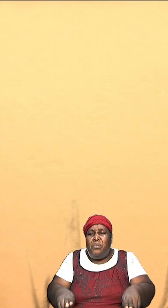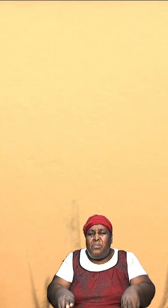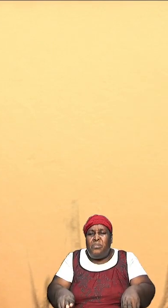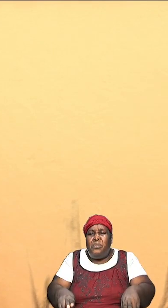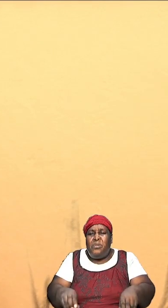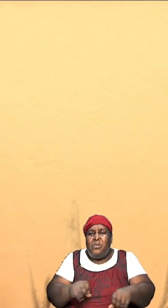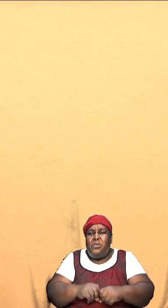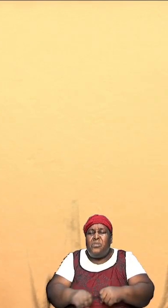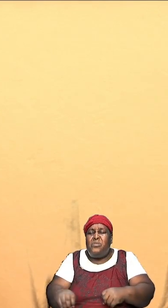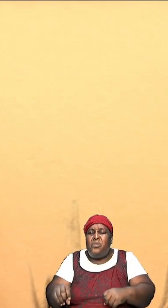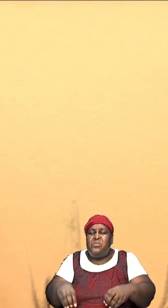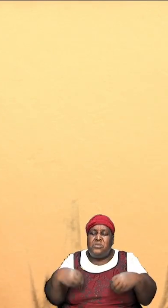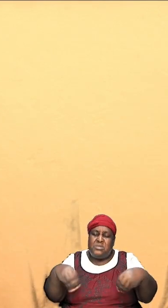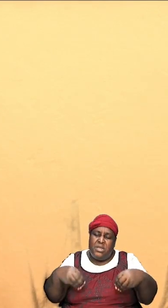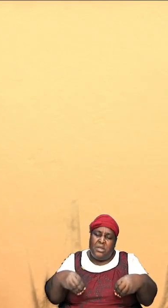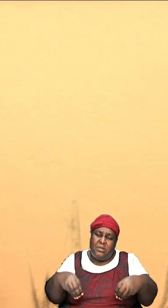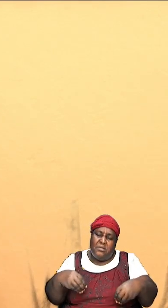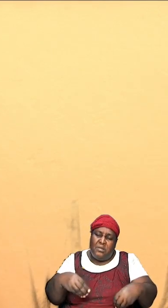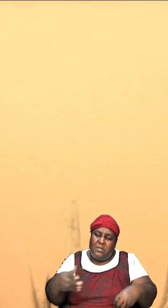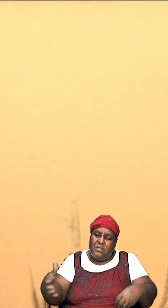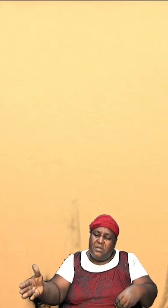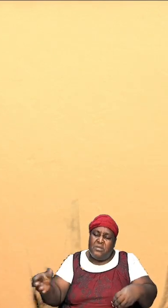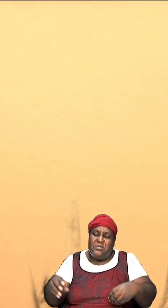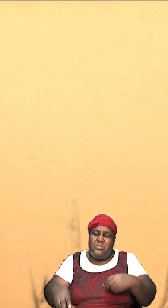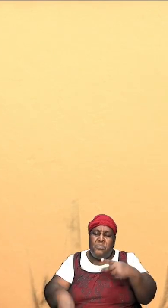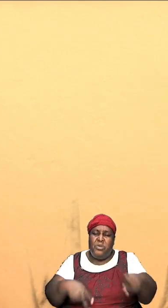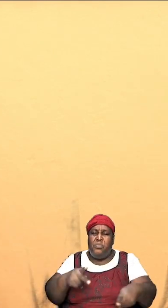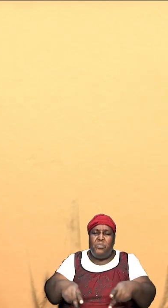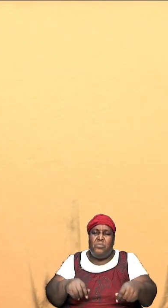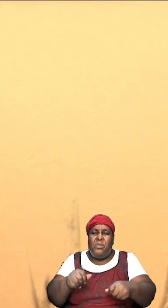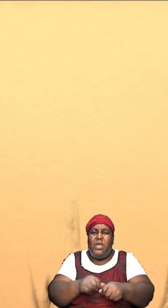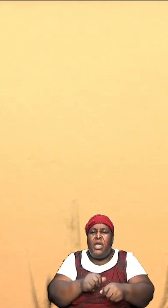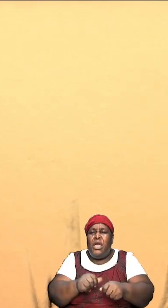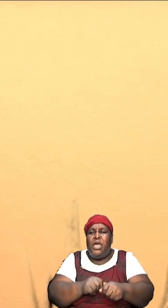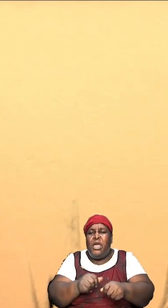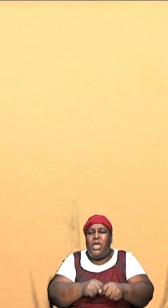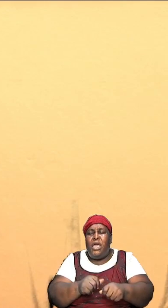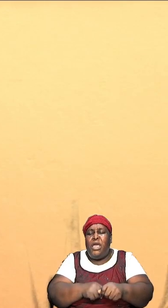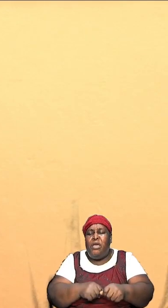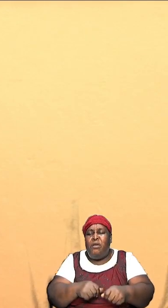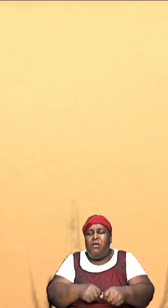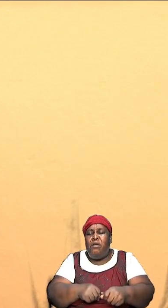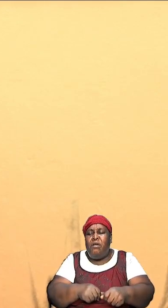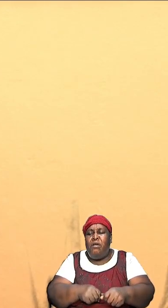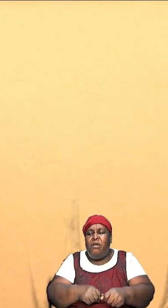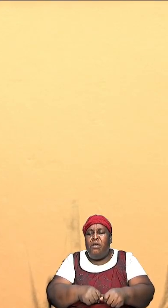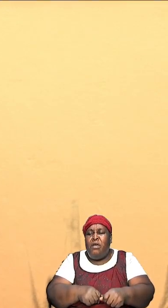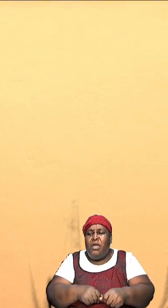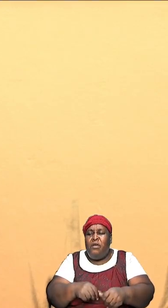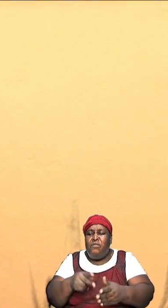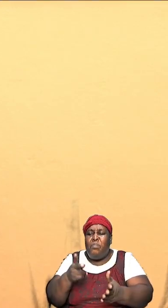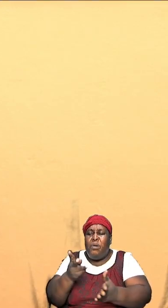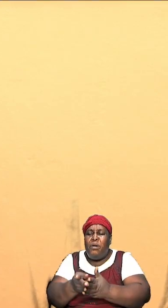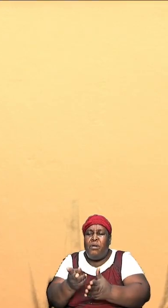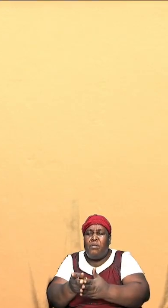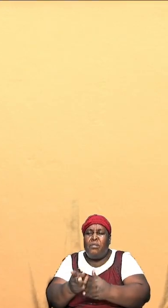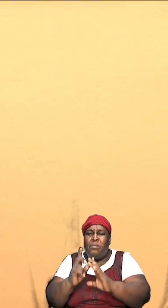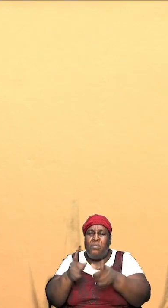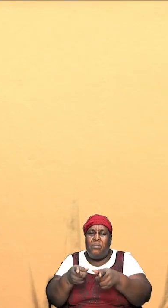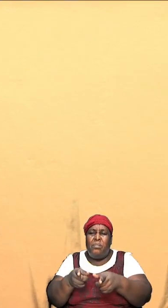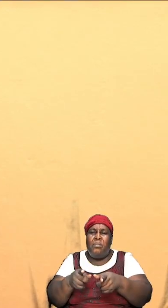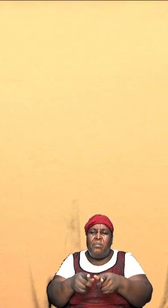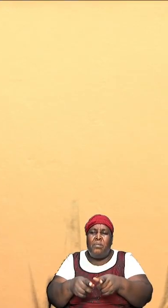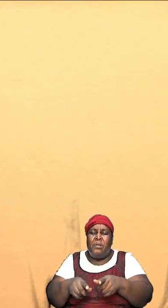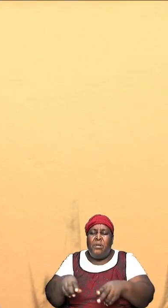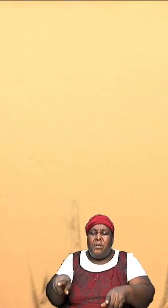delivering the goods to the people, every part he would go along the way, he would actually, so as he